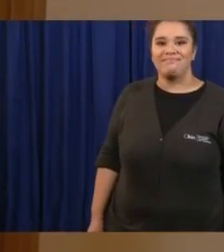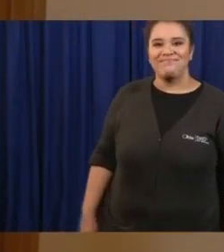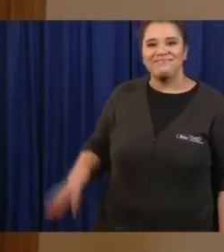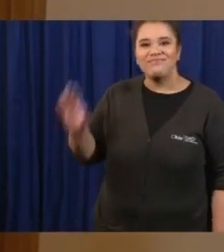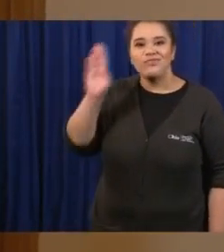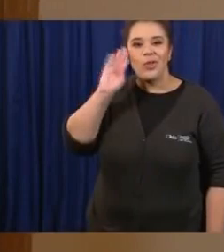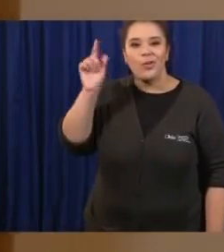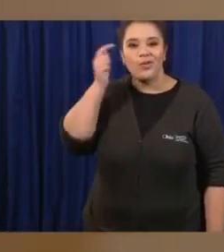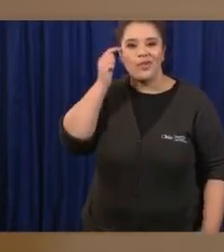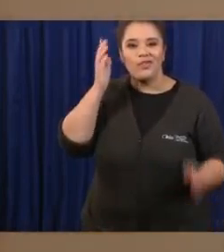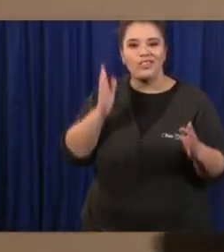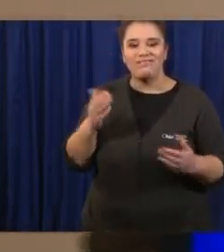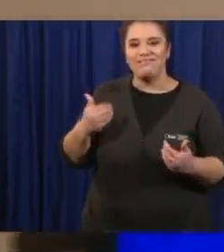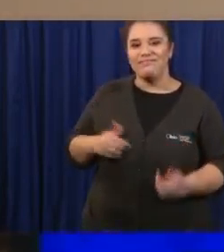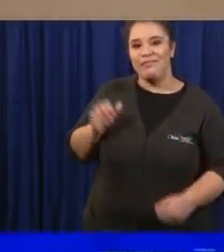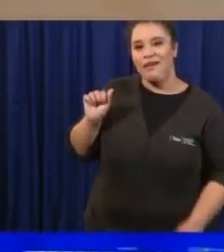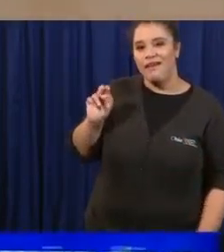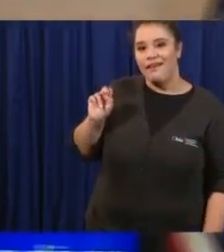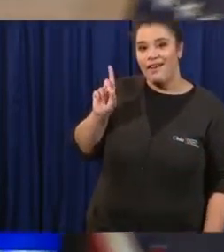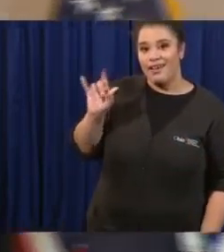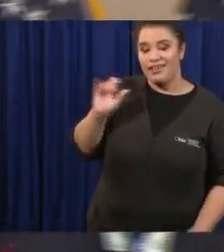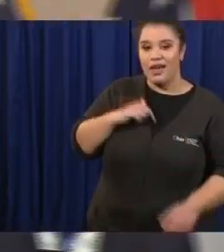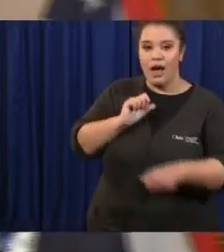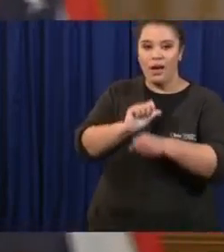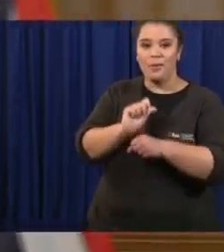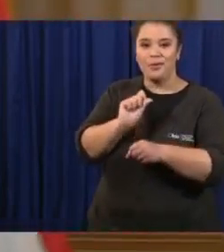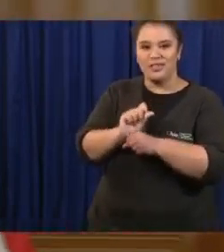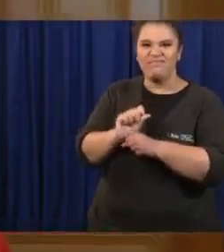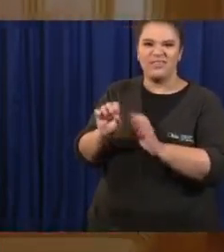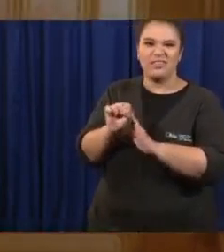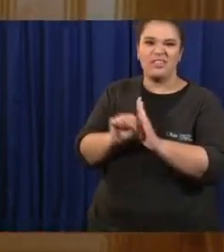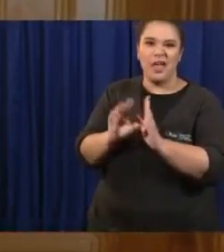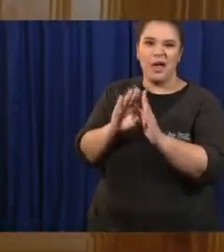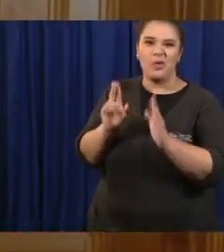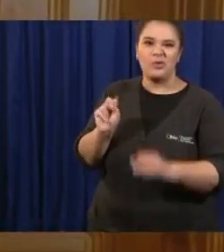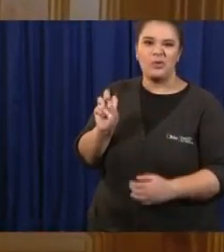Hi, Governor. Andy Chow with Ohio Public Radio and Television State House News Bureau.